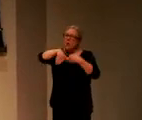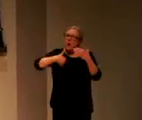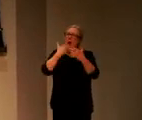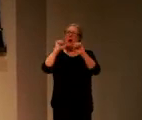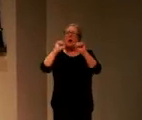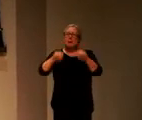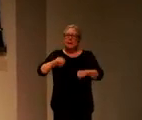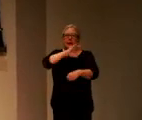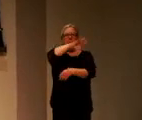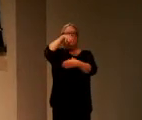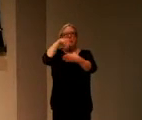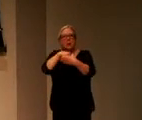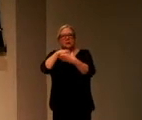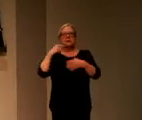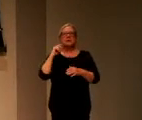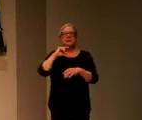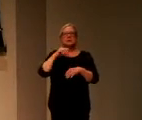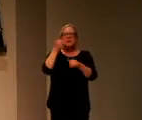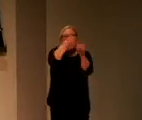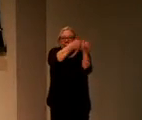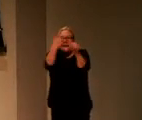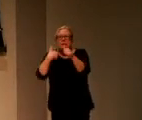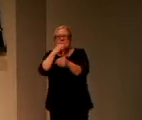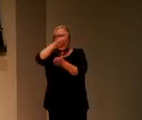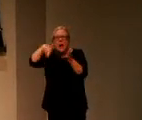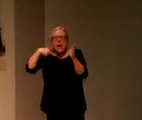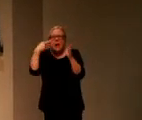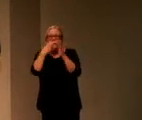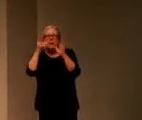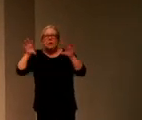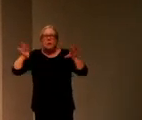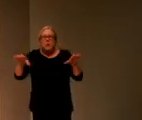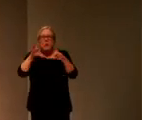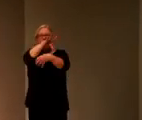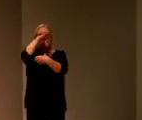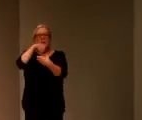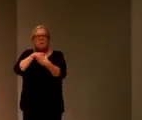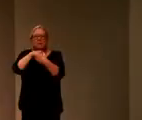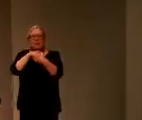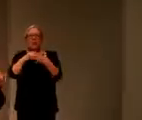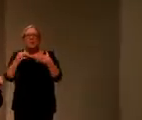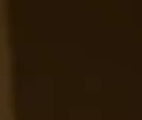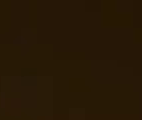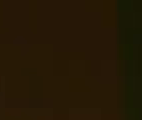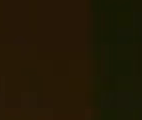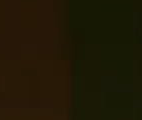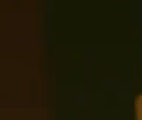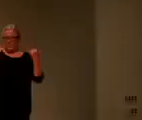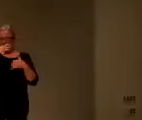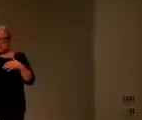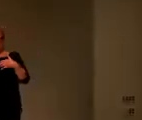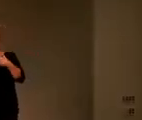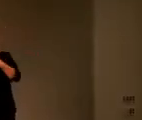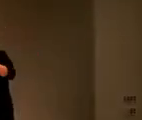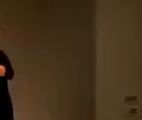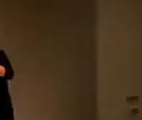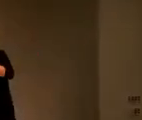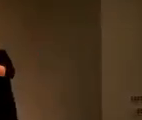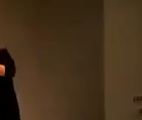again, I'm holding you to that commitment. So walk out of here with something, one thing, however small, that you're going to do.